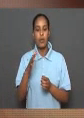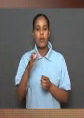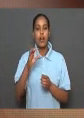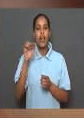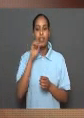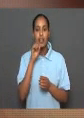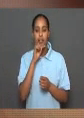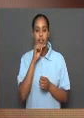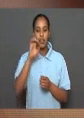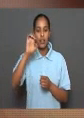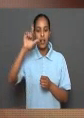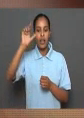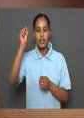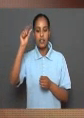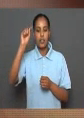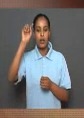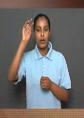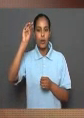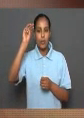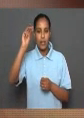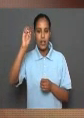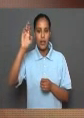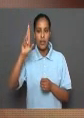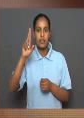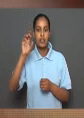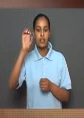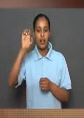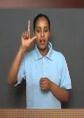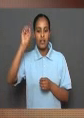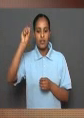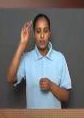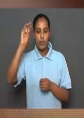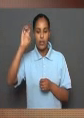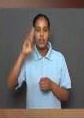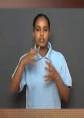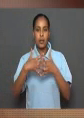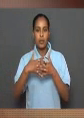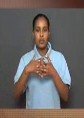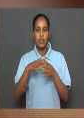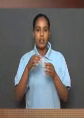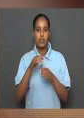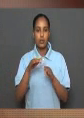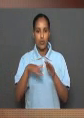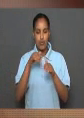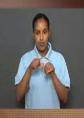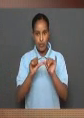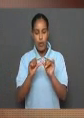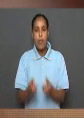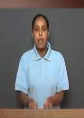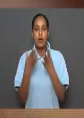type of artificial elastomer. An elastomer is a material that can